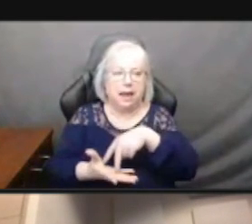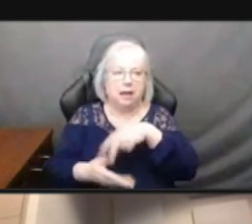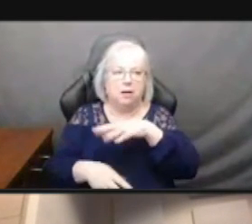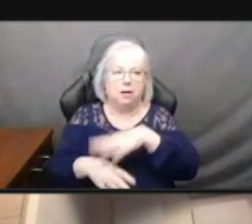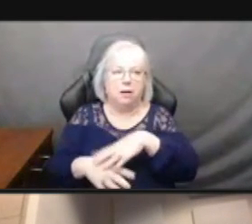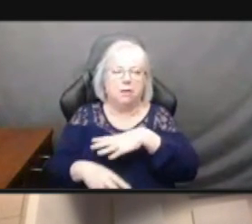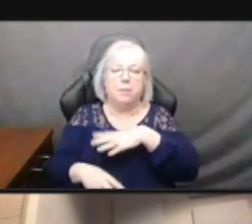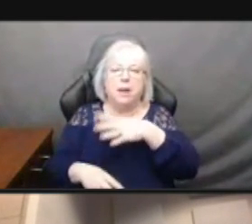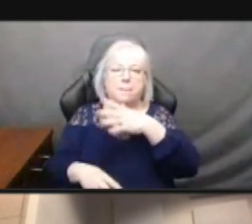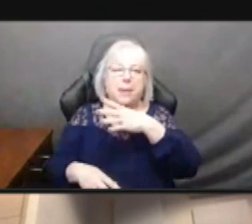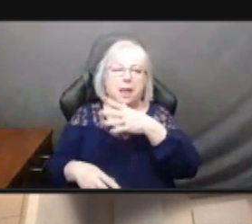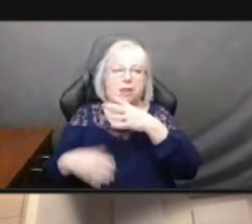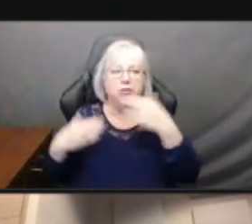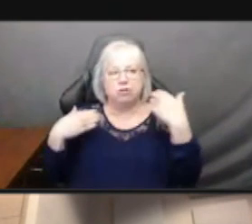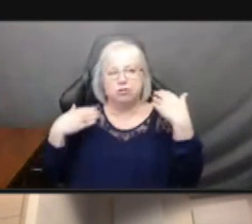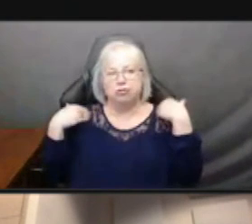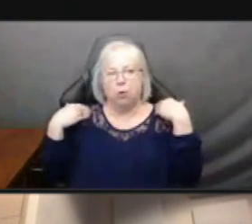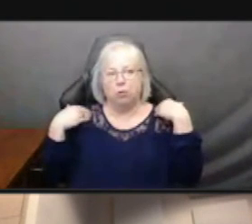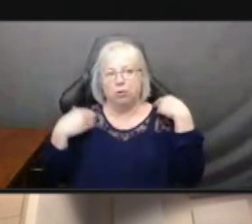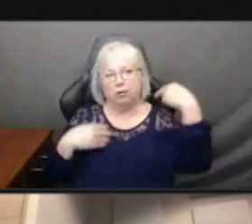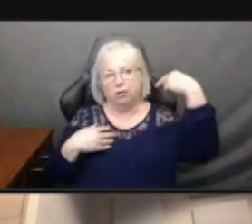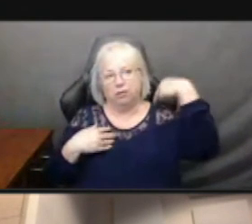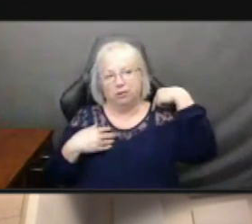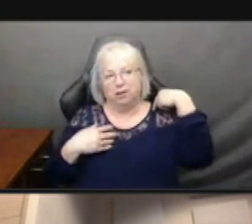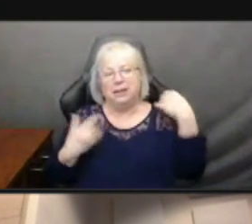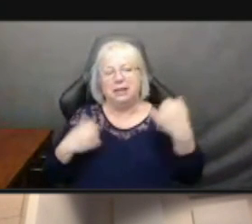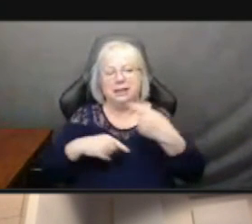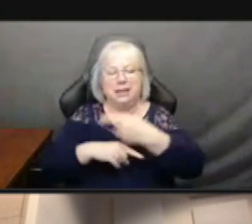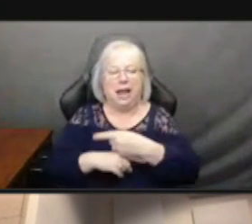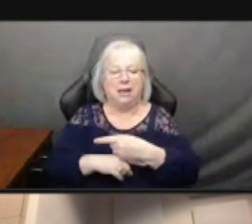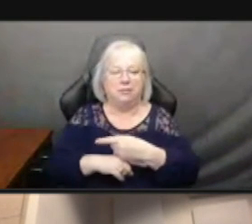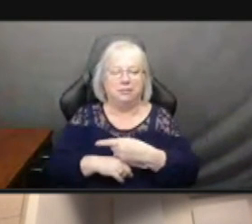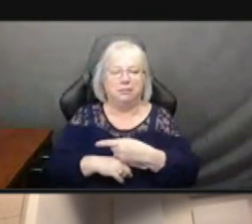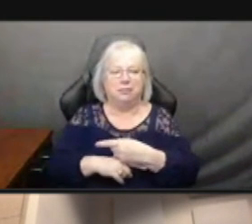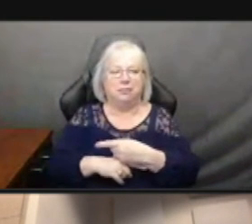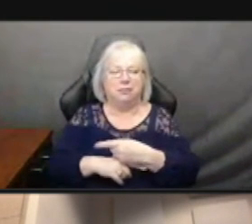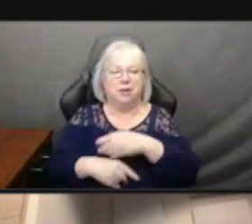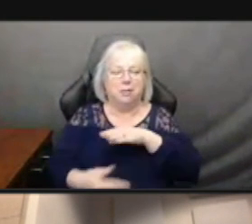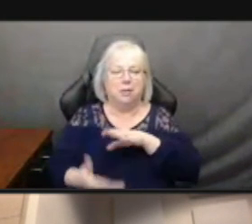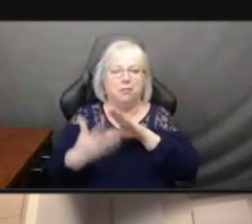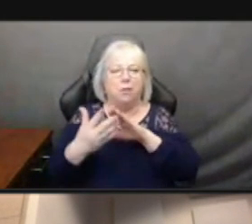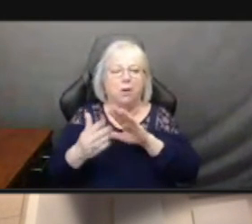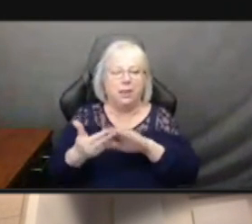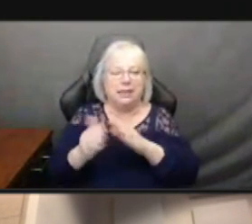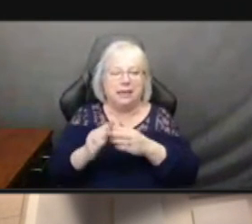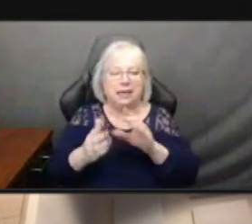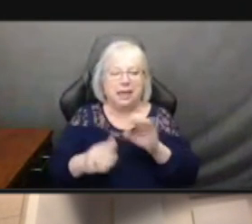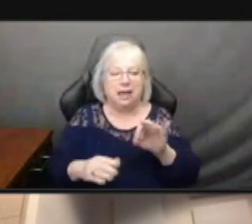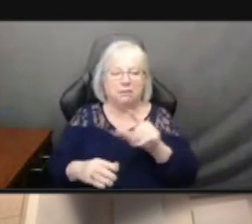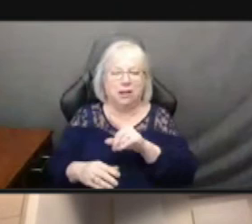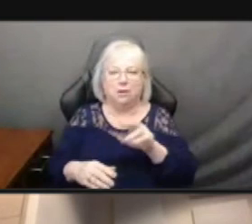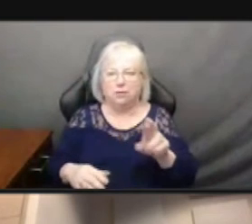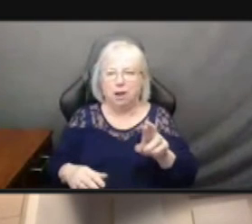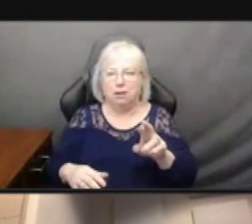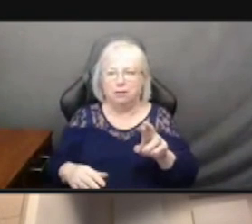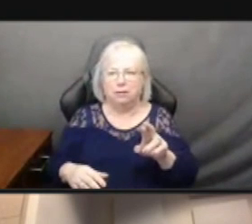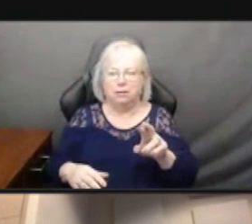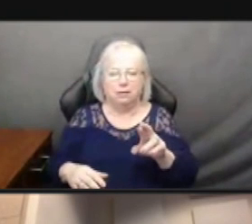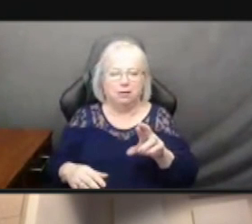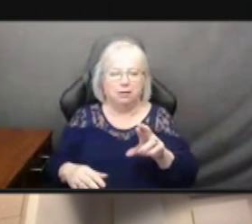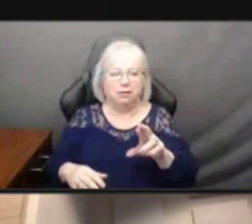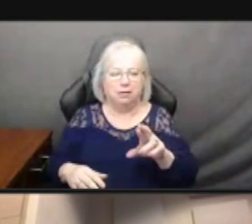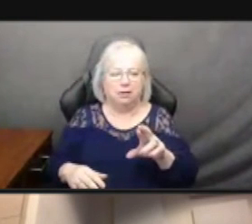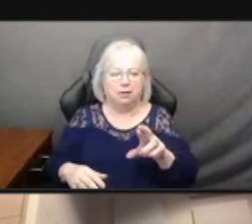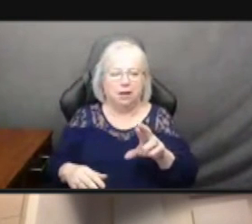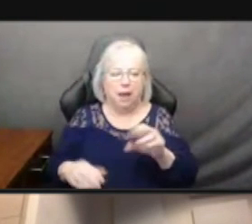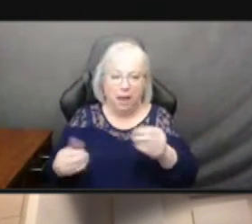mother's shoulders today before the City of Little Rock and you, the